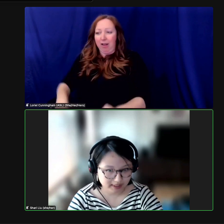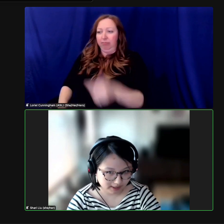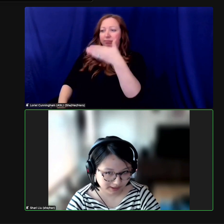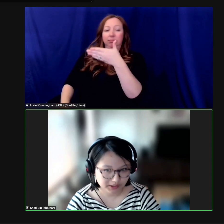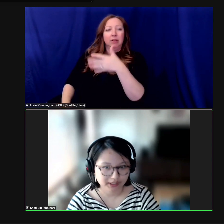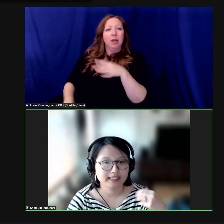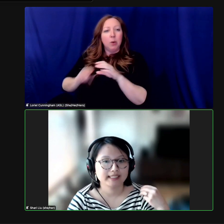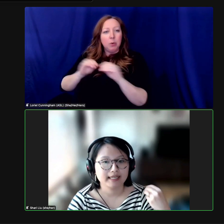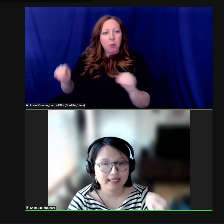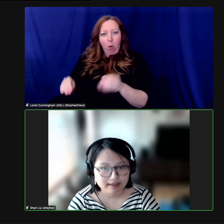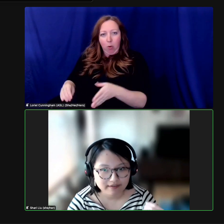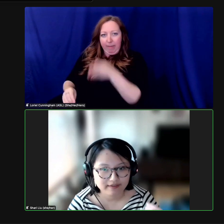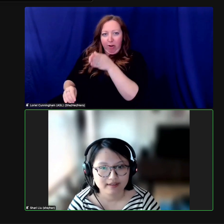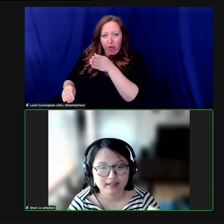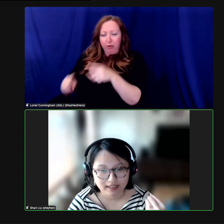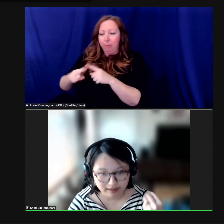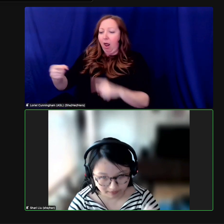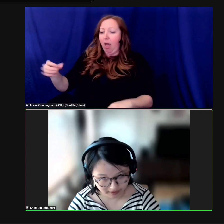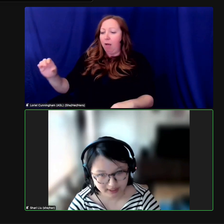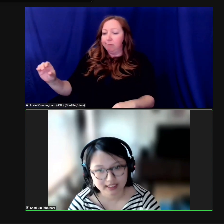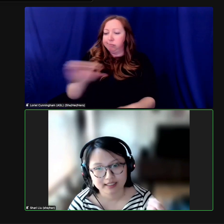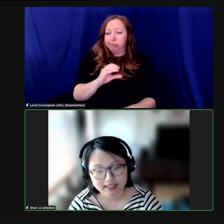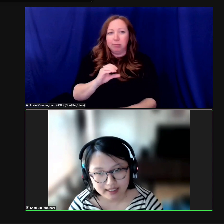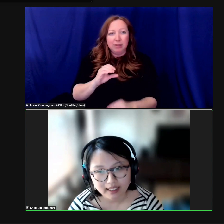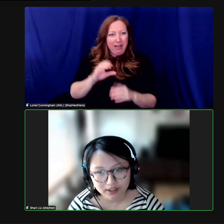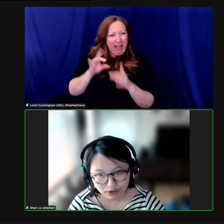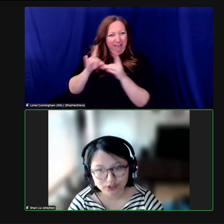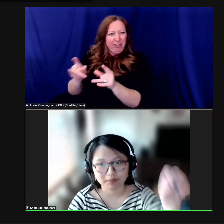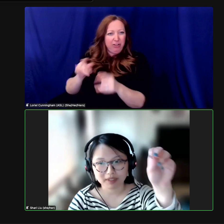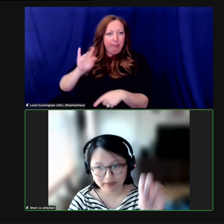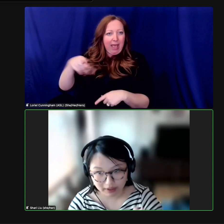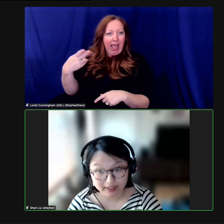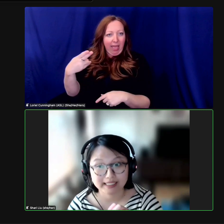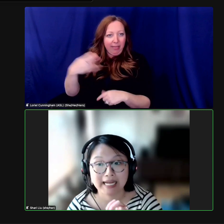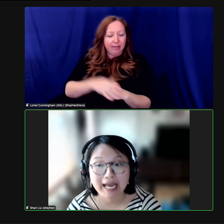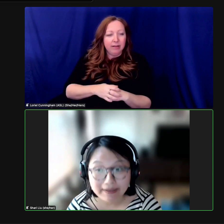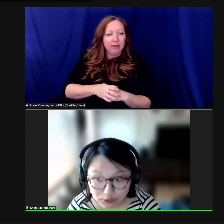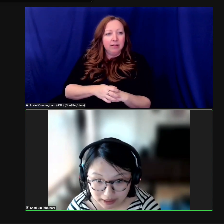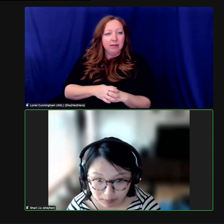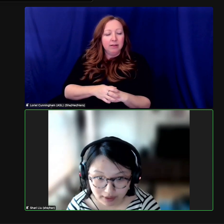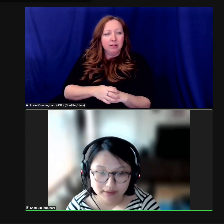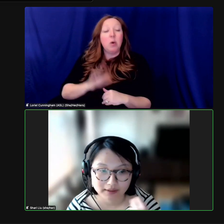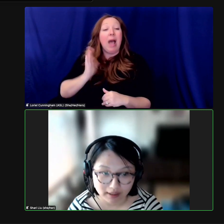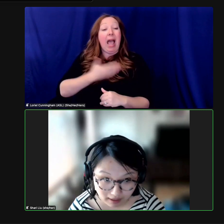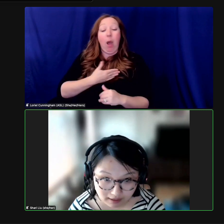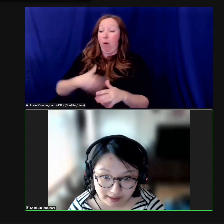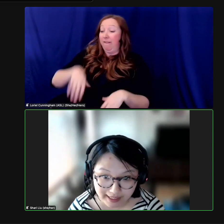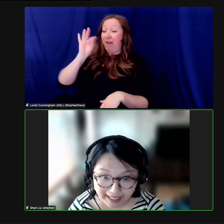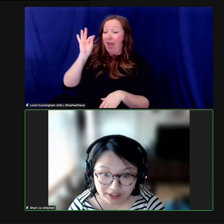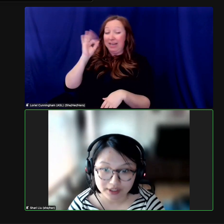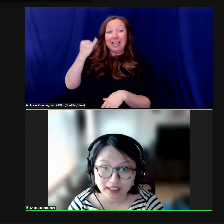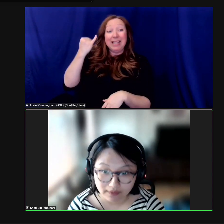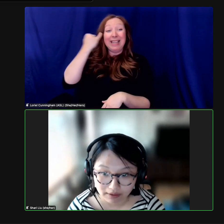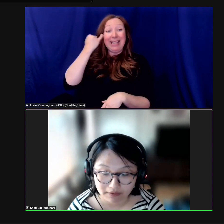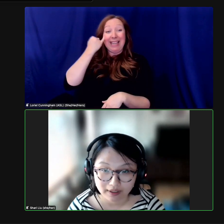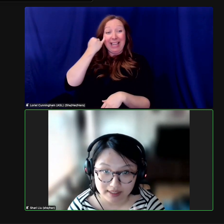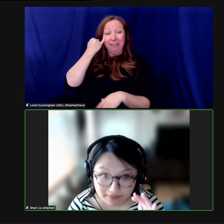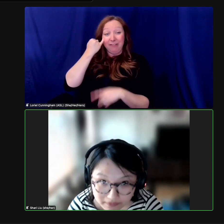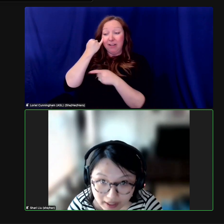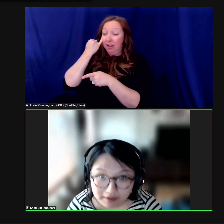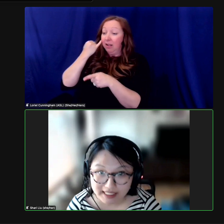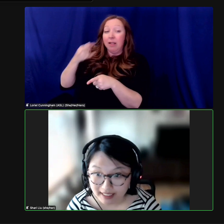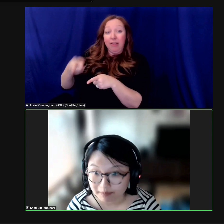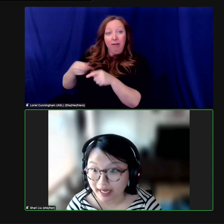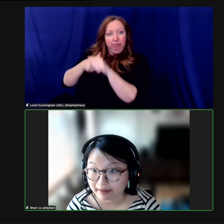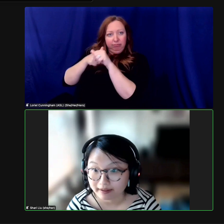finding from this literature is that if infants see the agent jump even though it doesn't have to anymore, they'll look longer at that action even though it follows